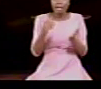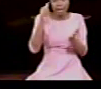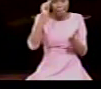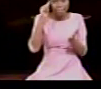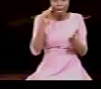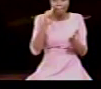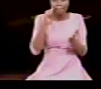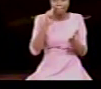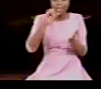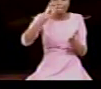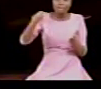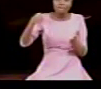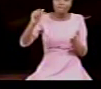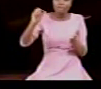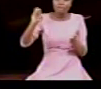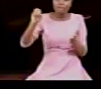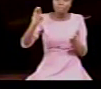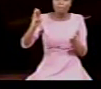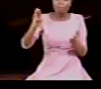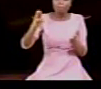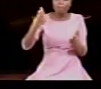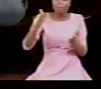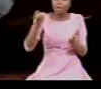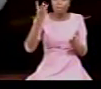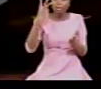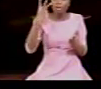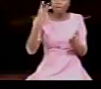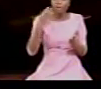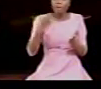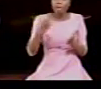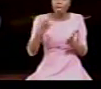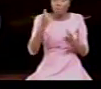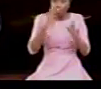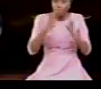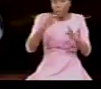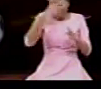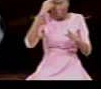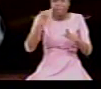Look at Jacob. They were so wealthy because they gave.